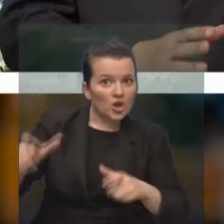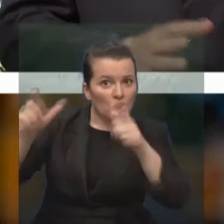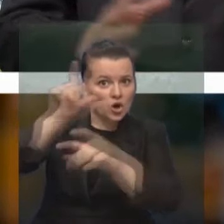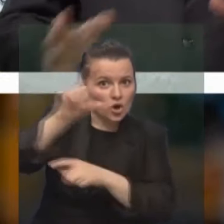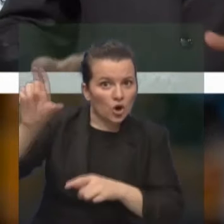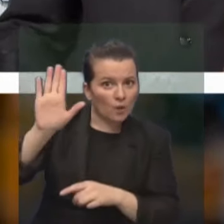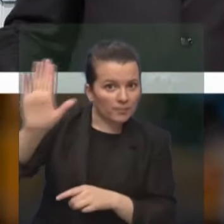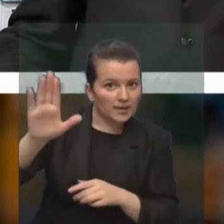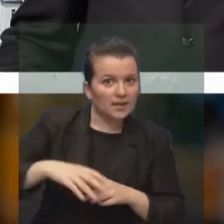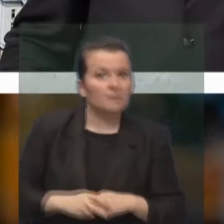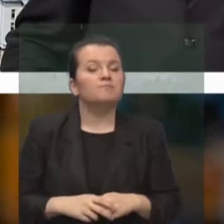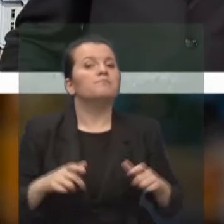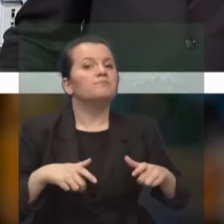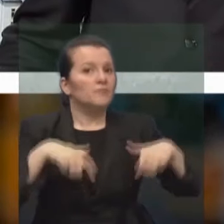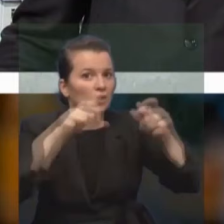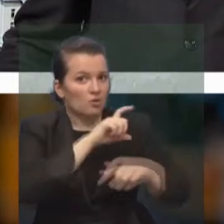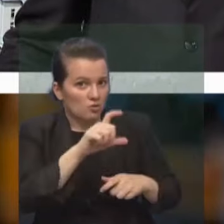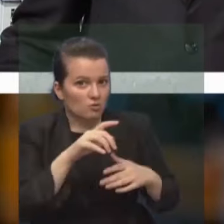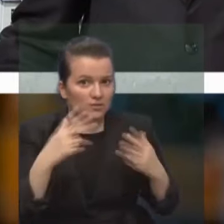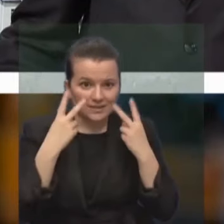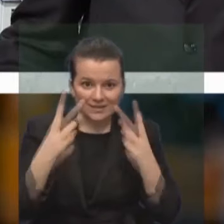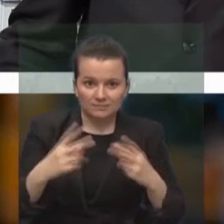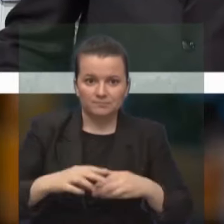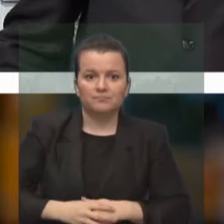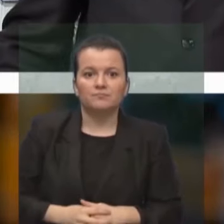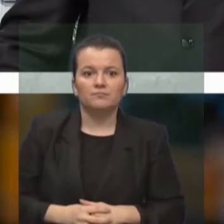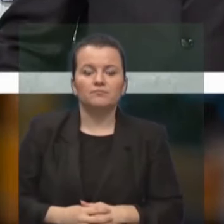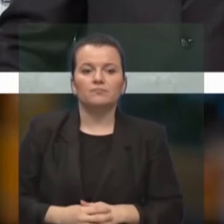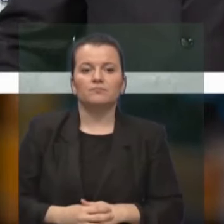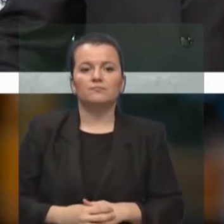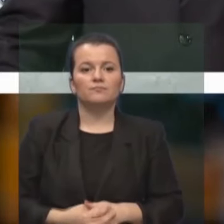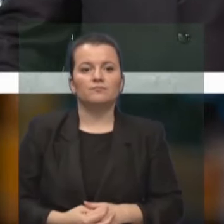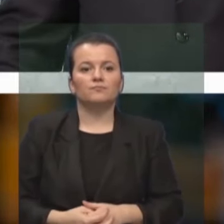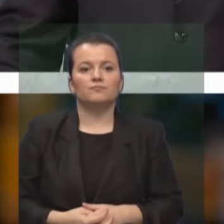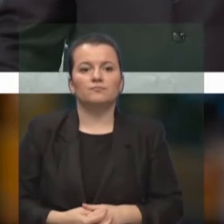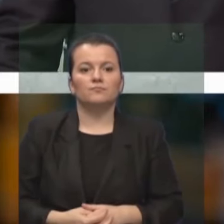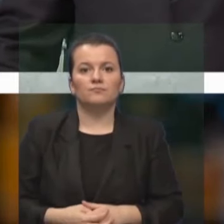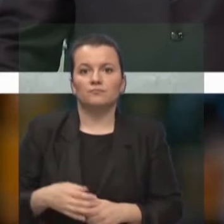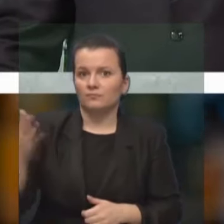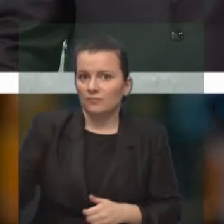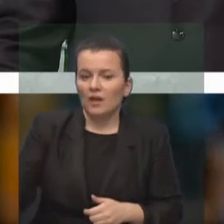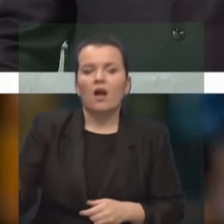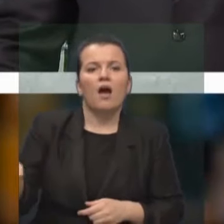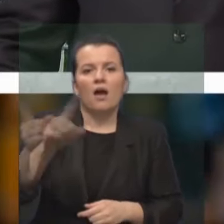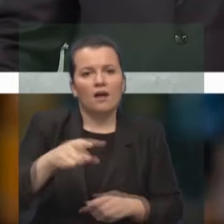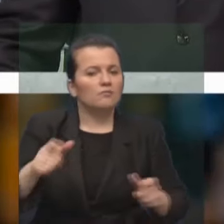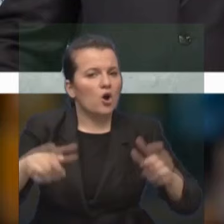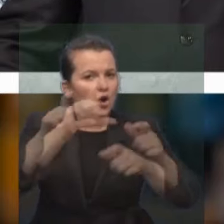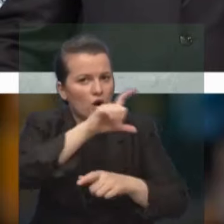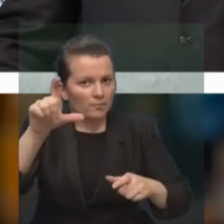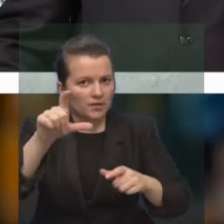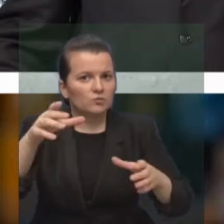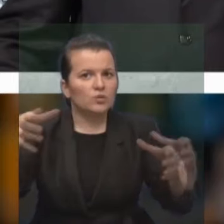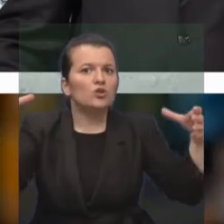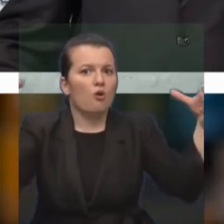officers, or between your company and companies with common directors. We